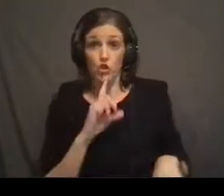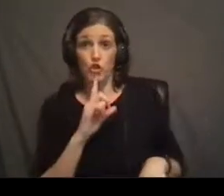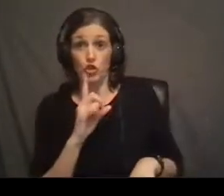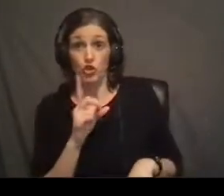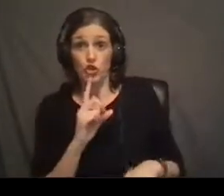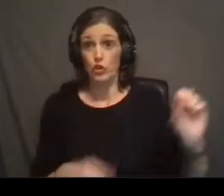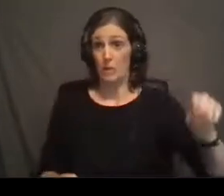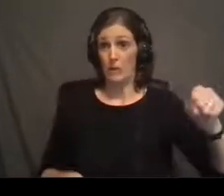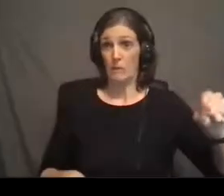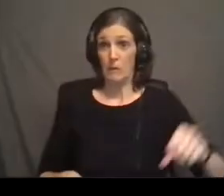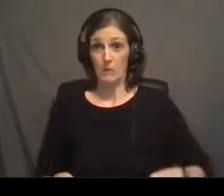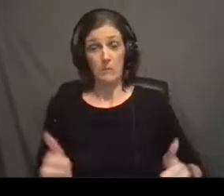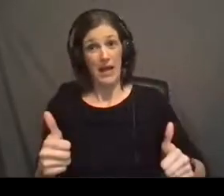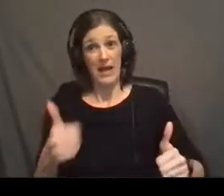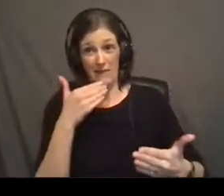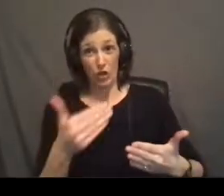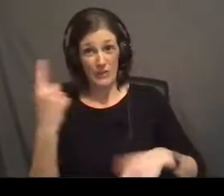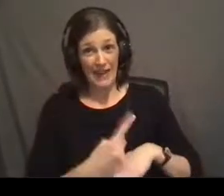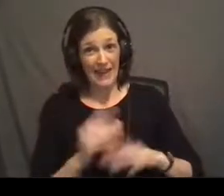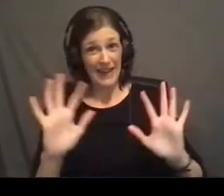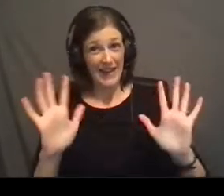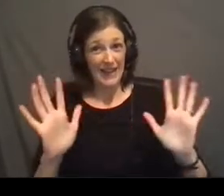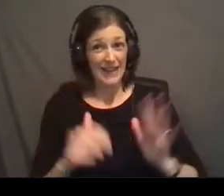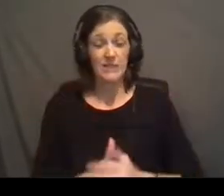Sure thing. Yep. Good one.